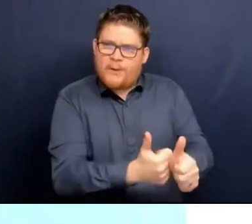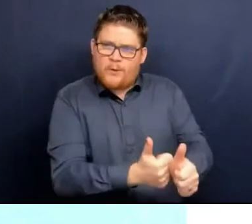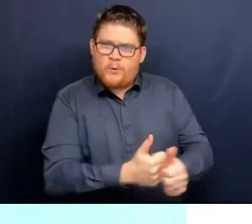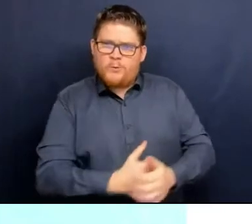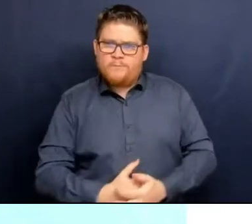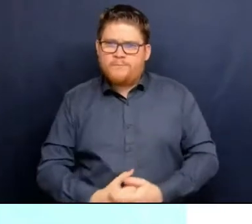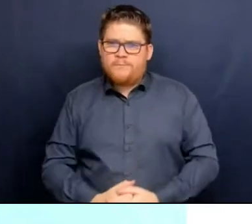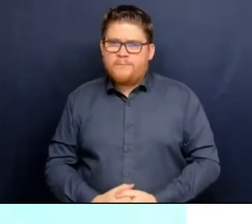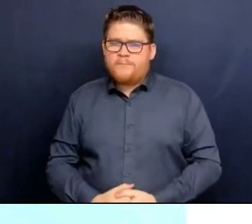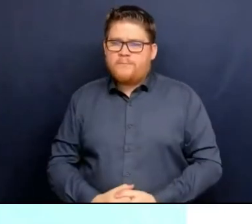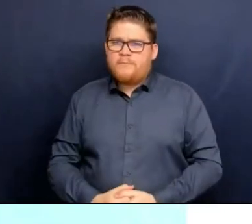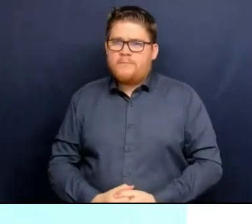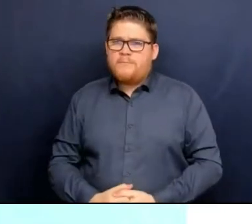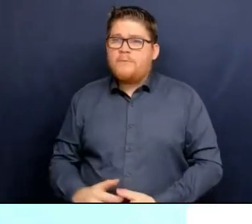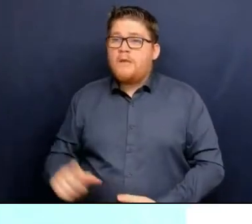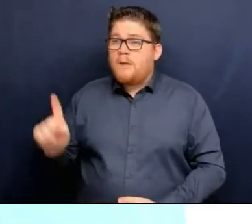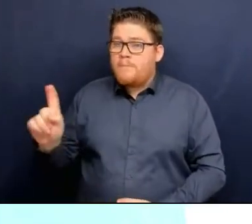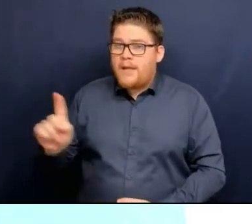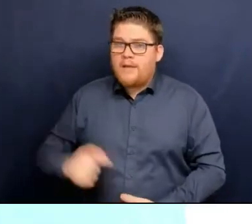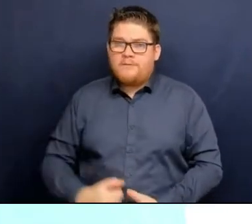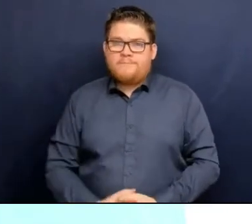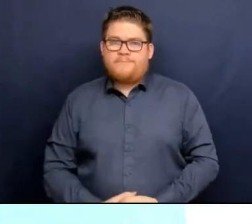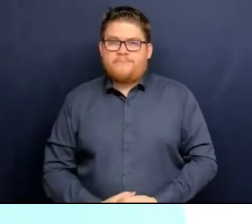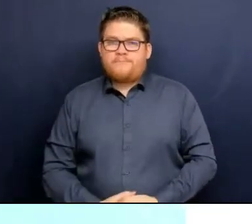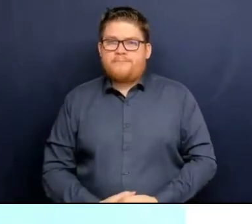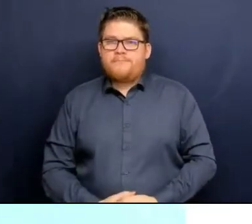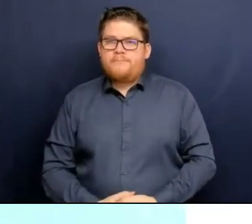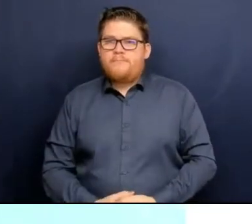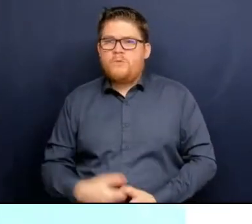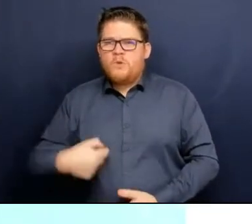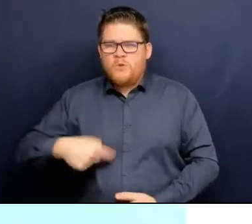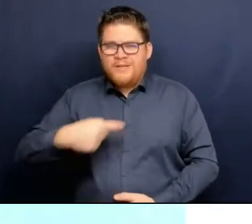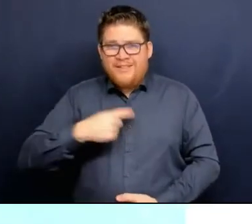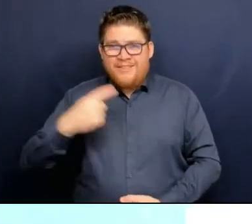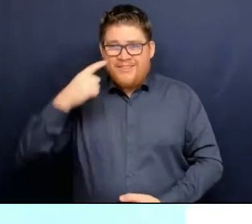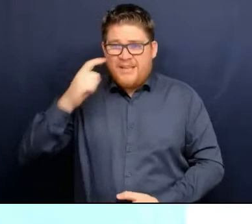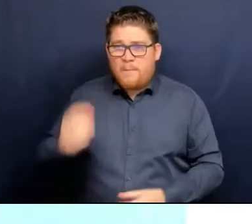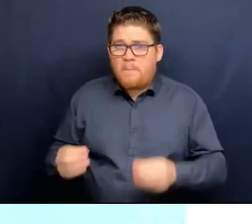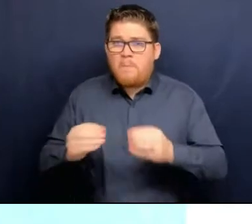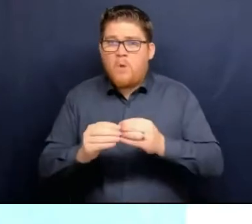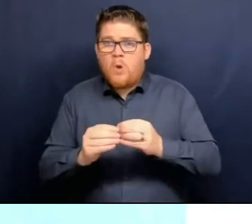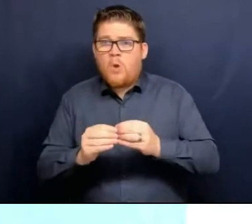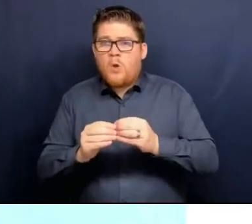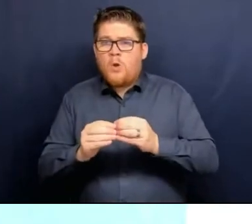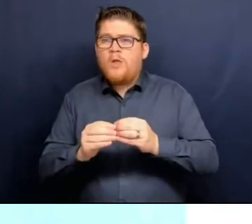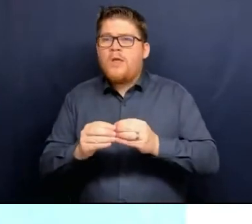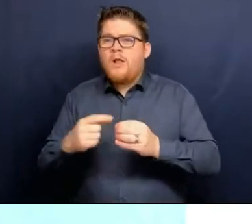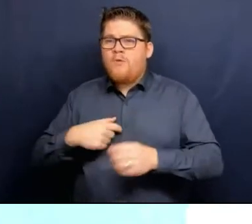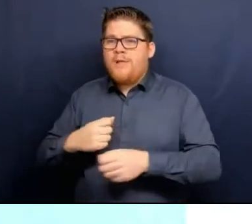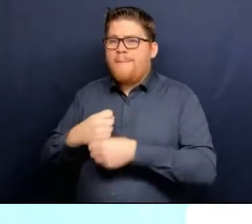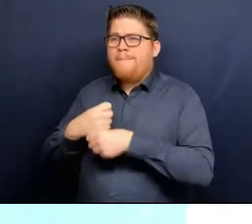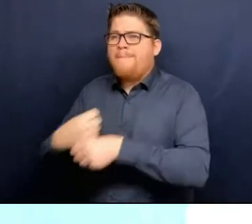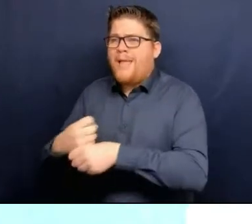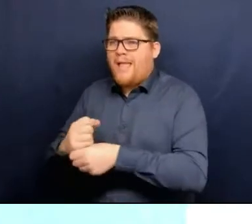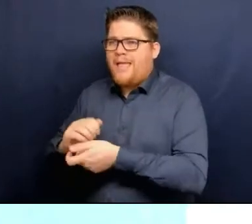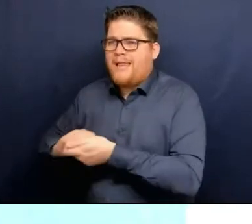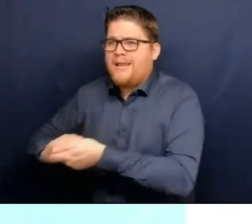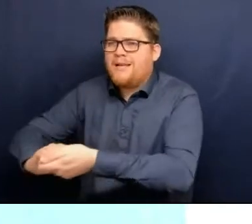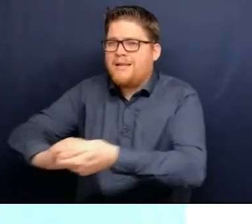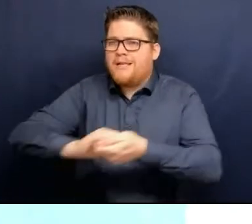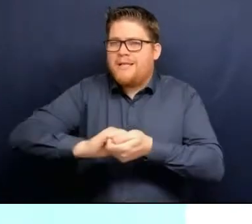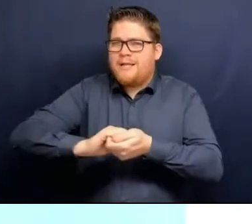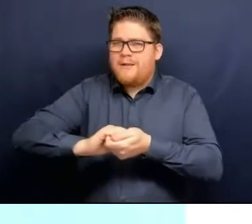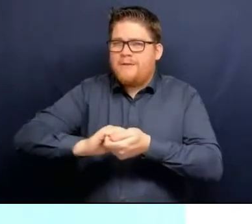vision that has been co-created of a province where the rights of Indigenous peoples are fully realized,